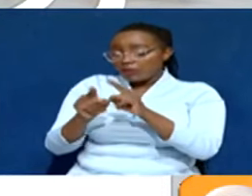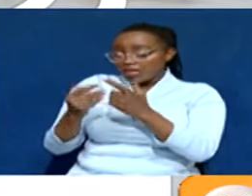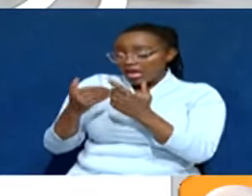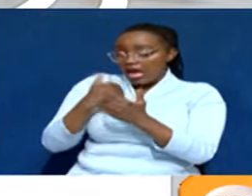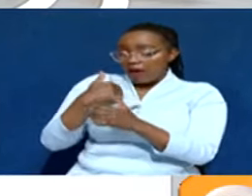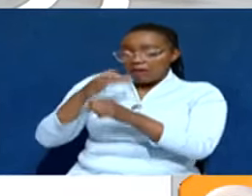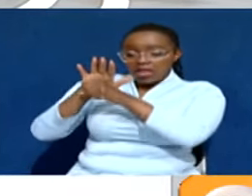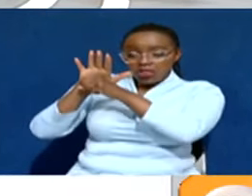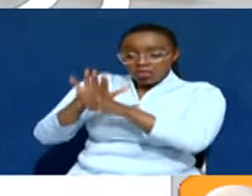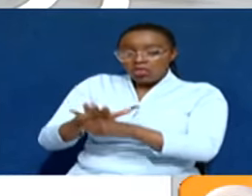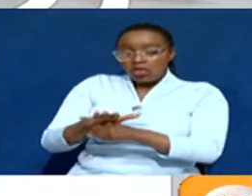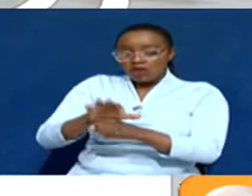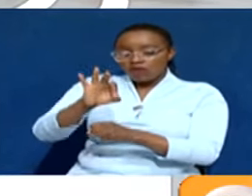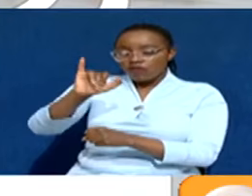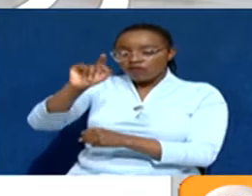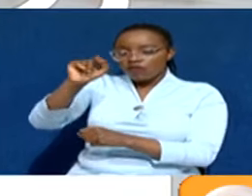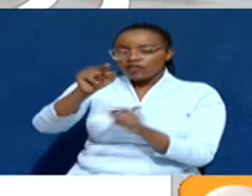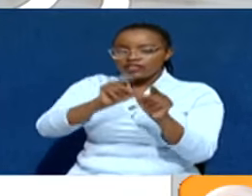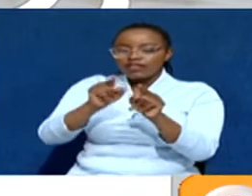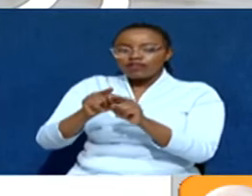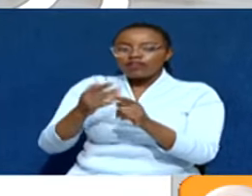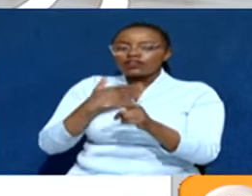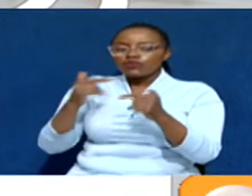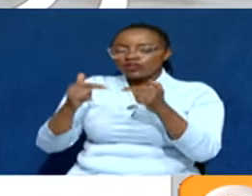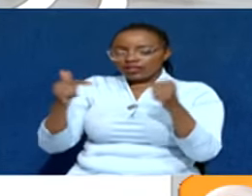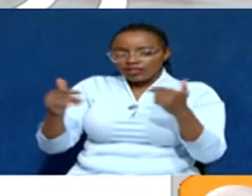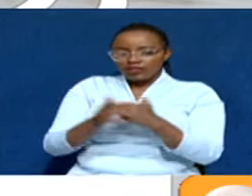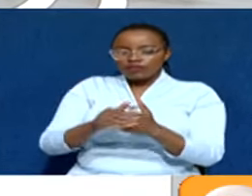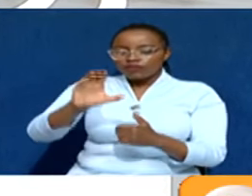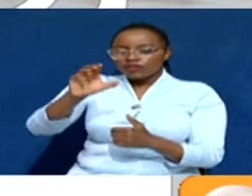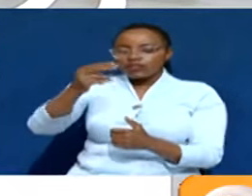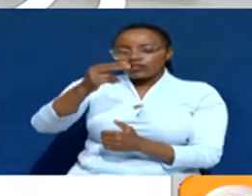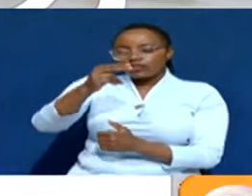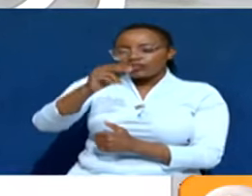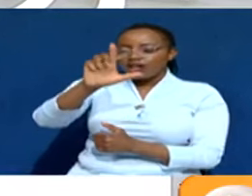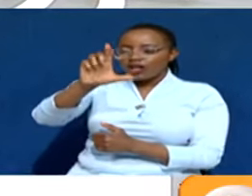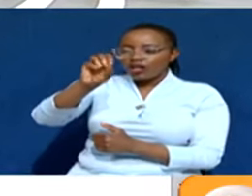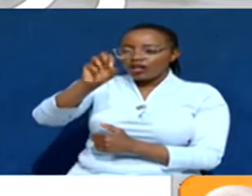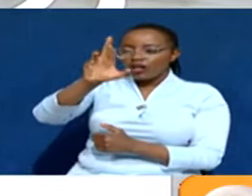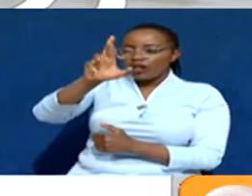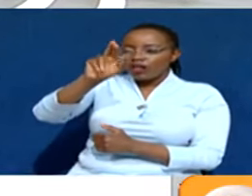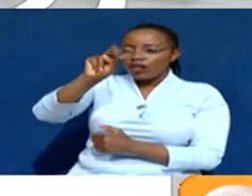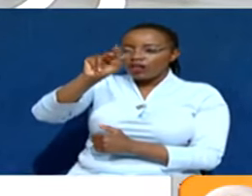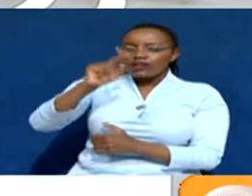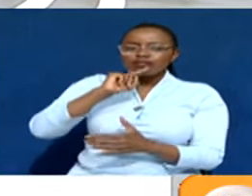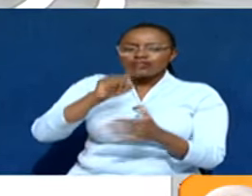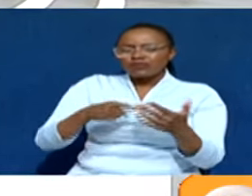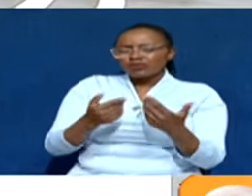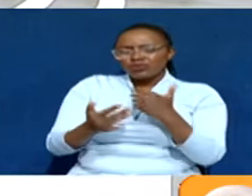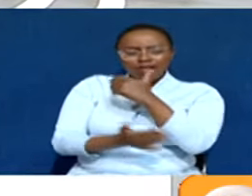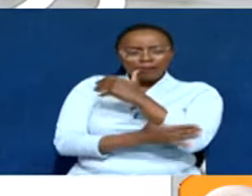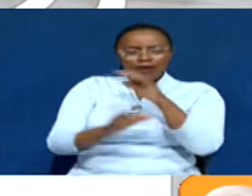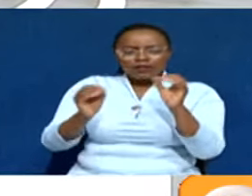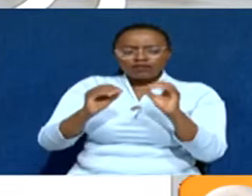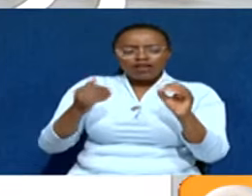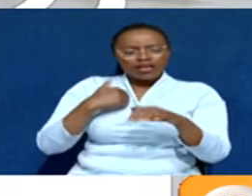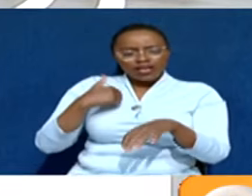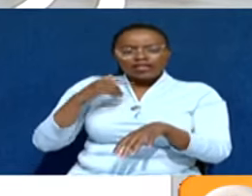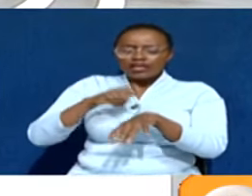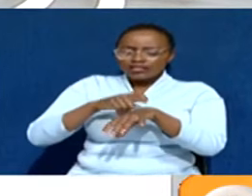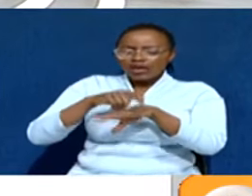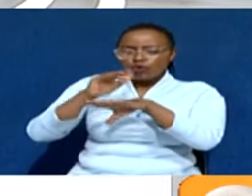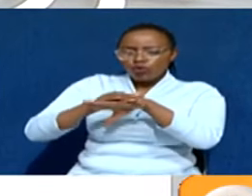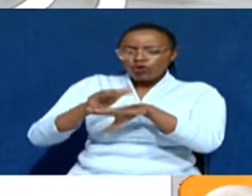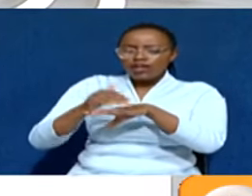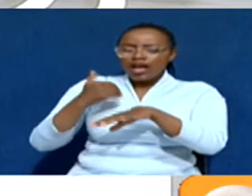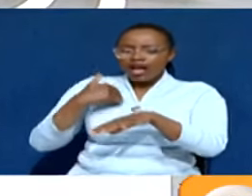here, you wouldn't want it on your worst enemy. Cheer up on the other side. Lorna says, you know what? It wasn't that bad. I had a great time. So